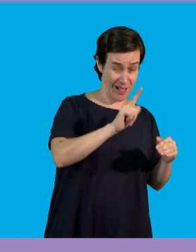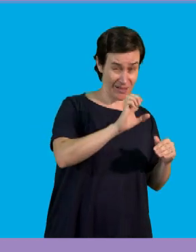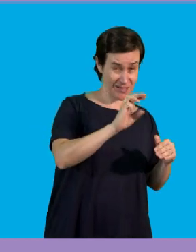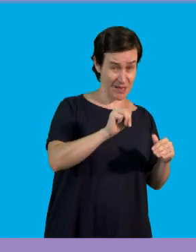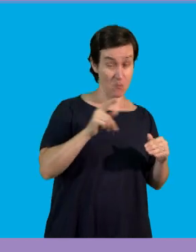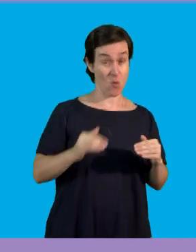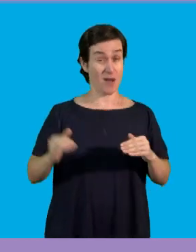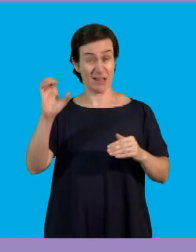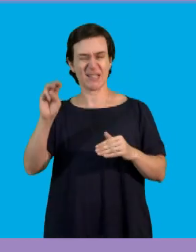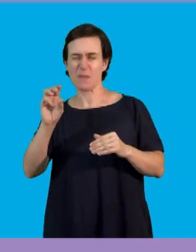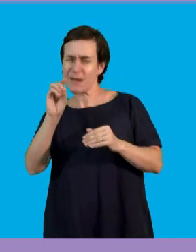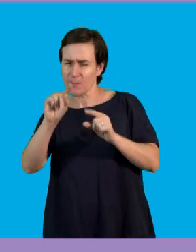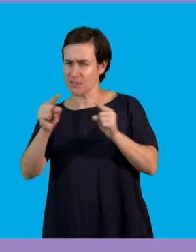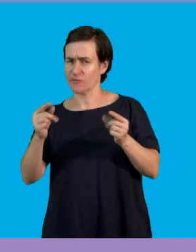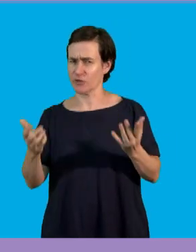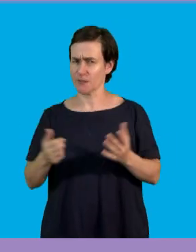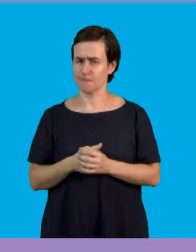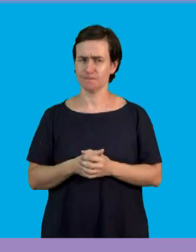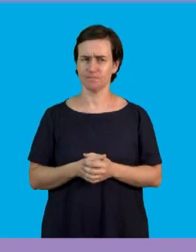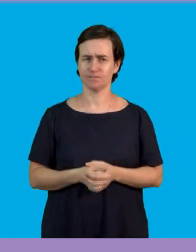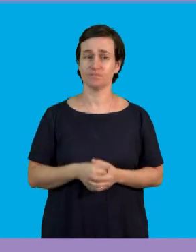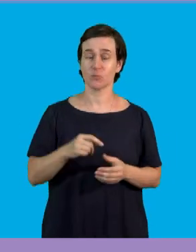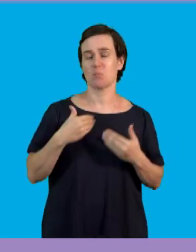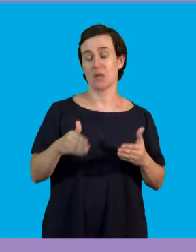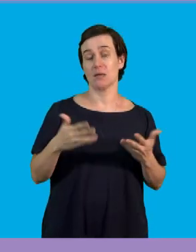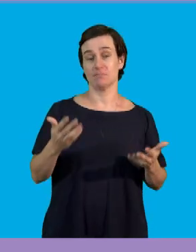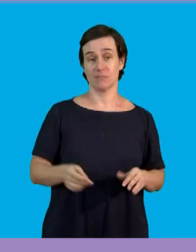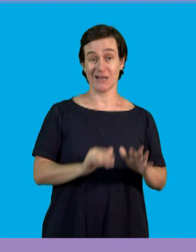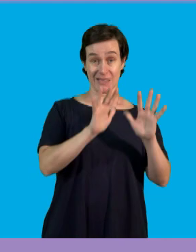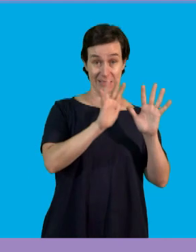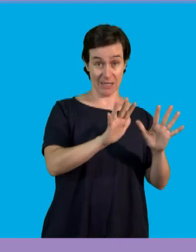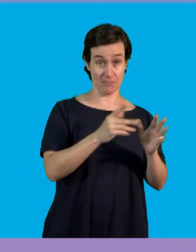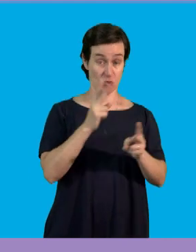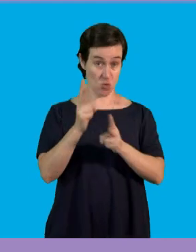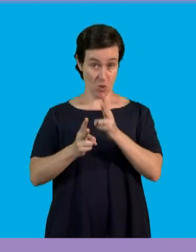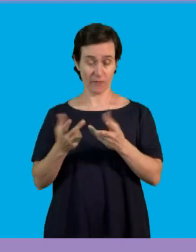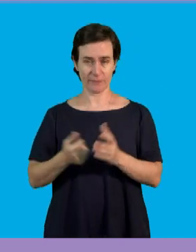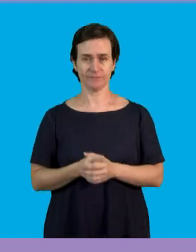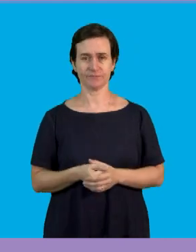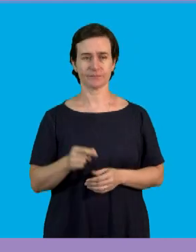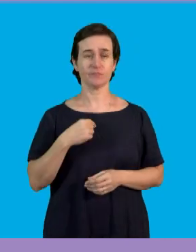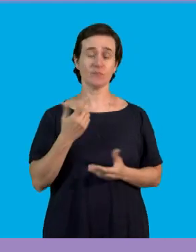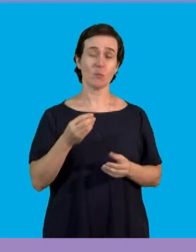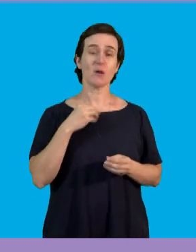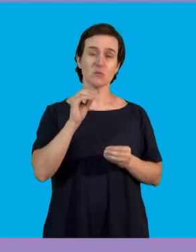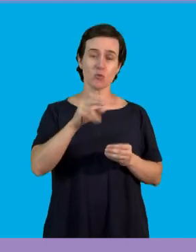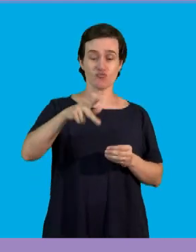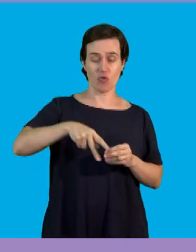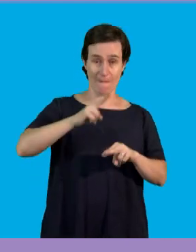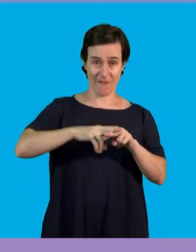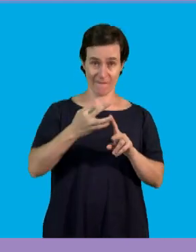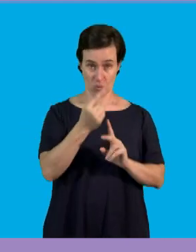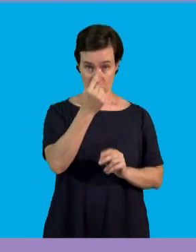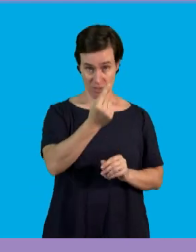the LCM. Firstly, we are going to start off the same, and that is by listing the prime factors of each of these